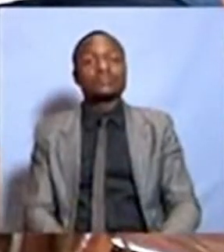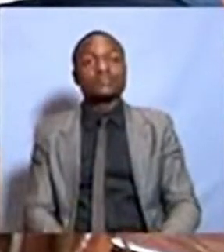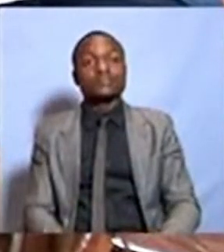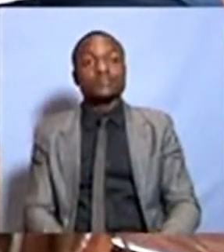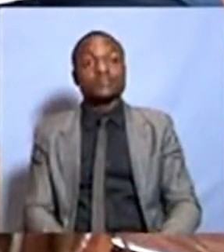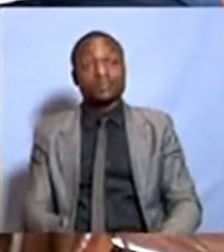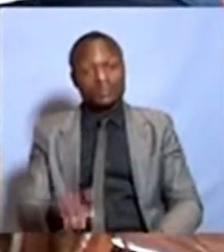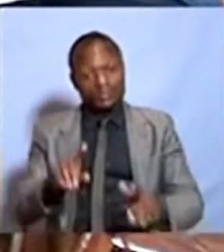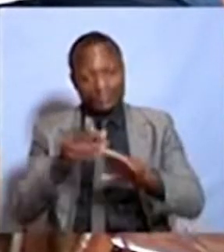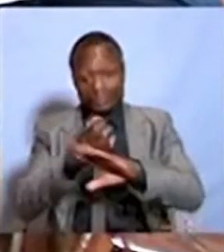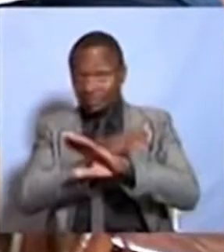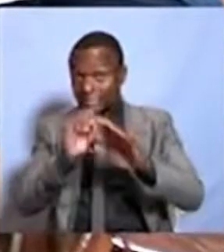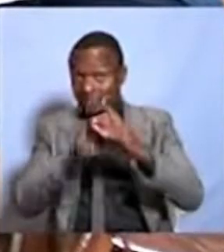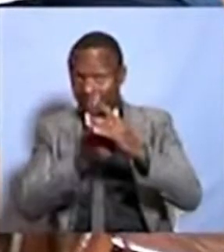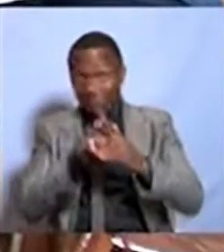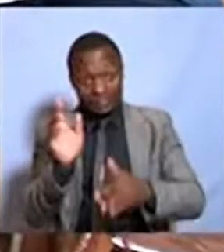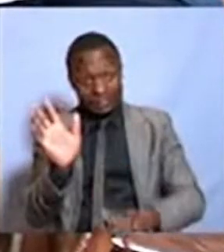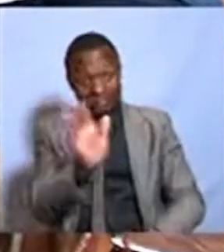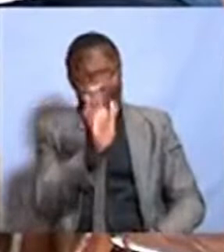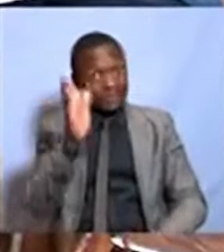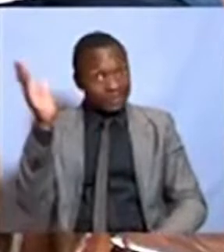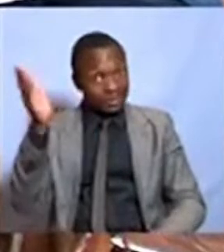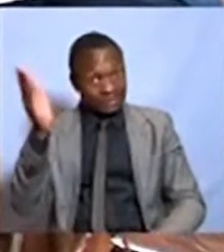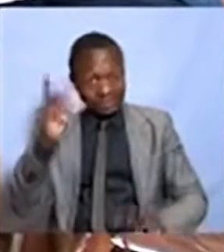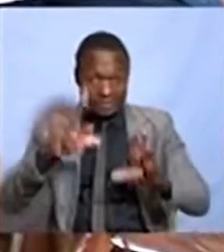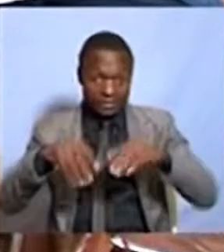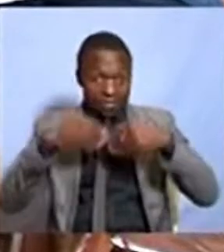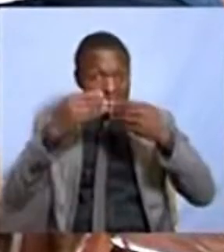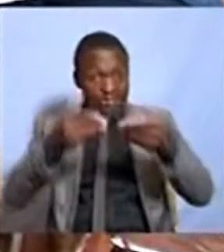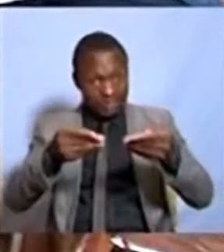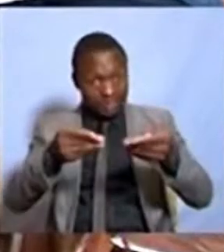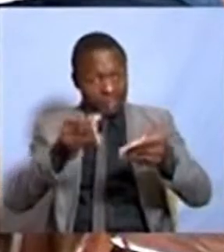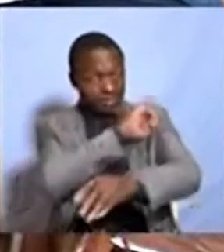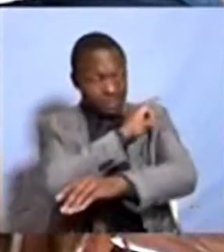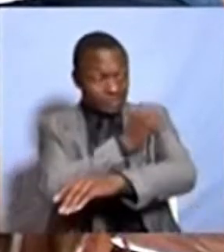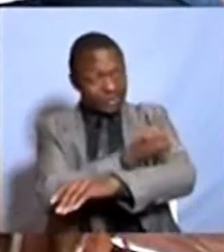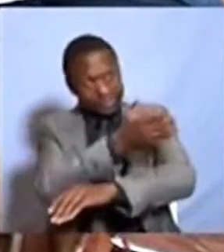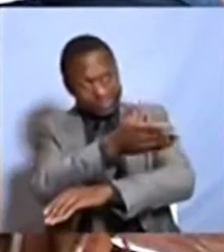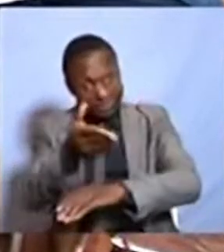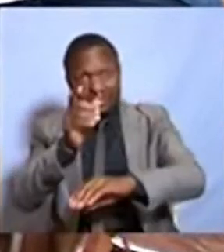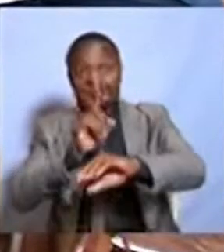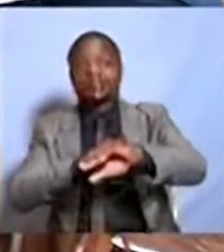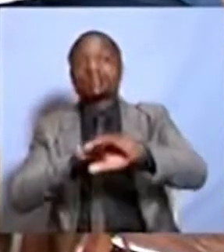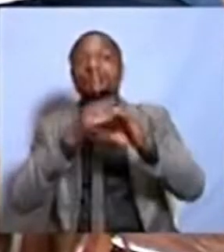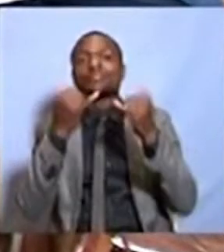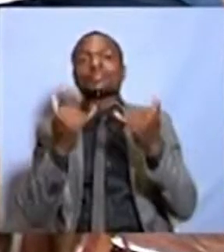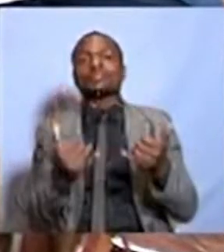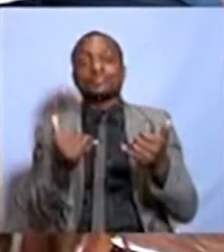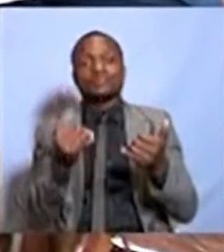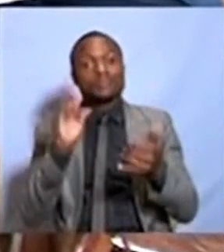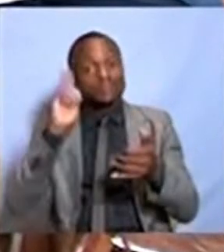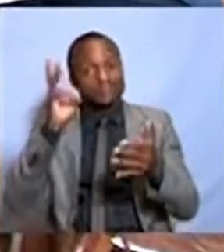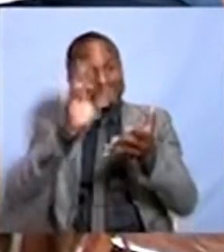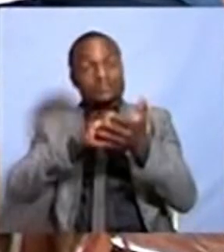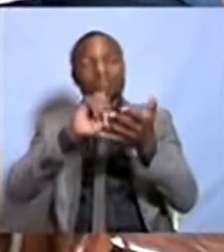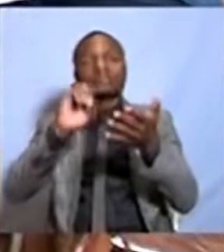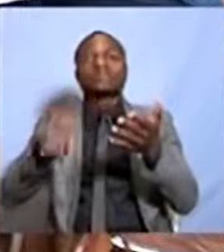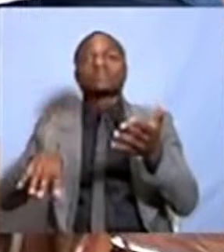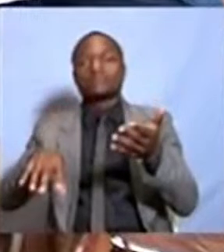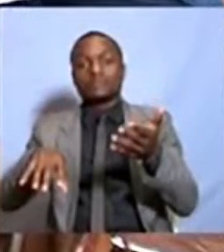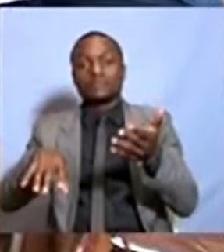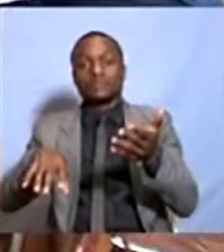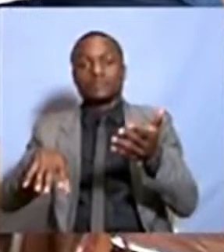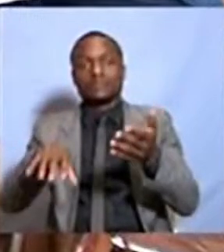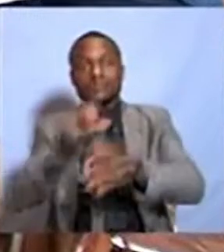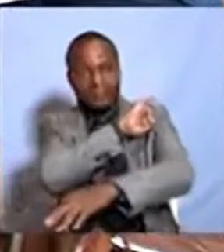before you started your presentation, I conferred an immunity on you. So this time, I'm going to remove